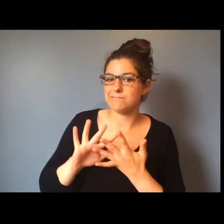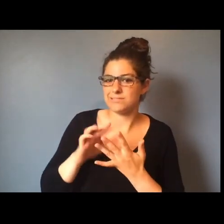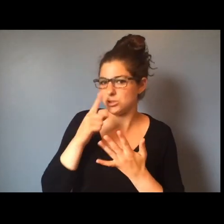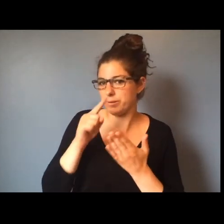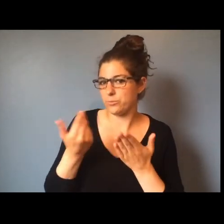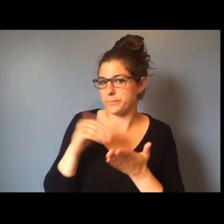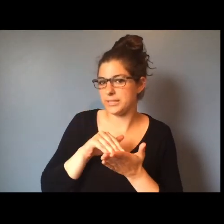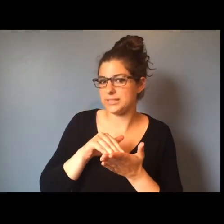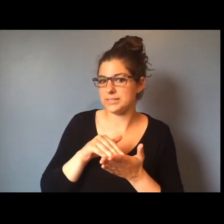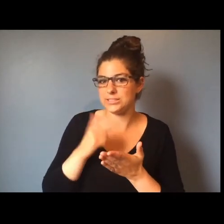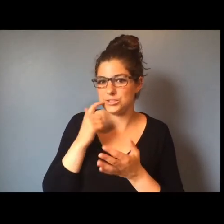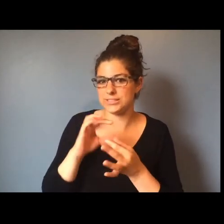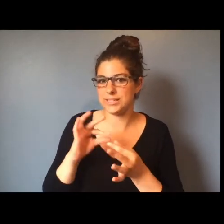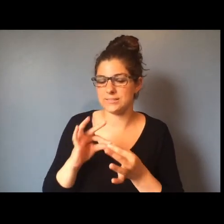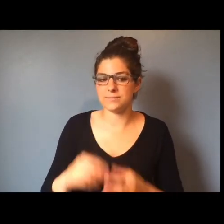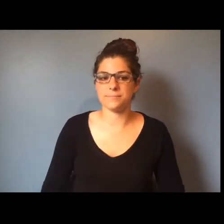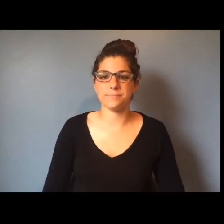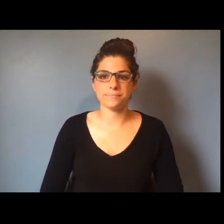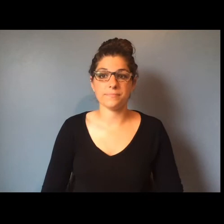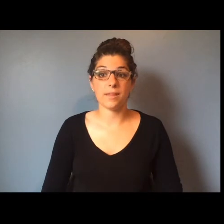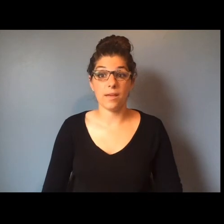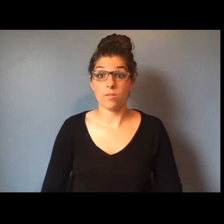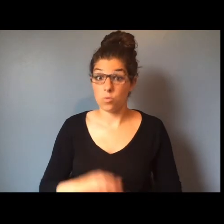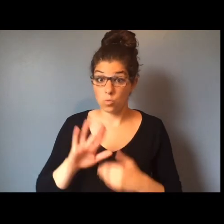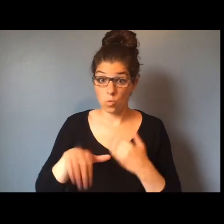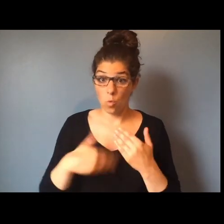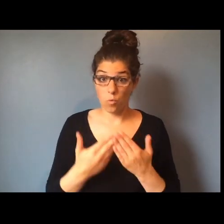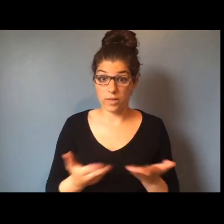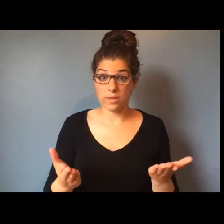repeat what you just said? Yeah, the whole thing?